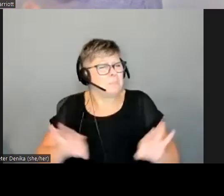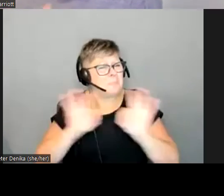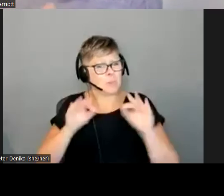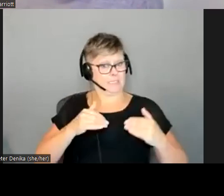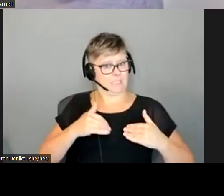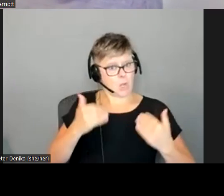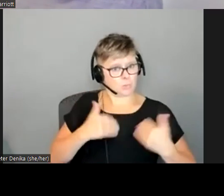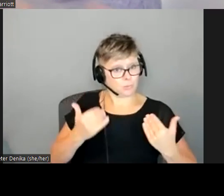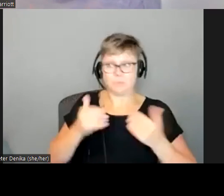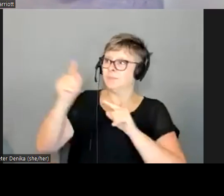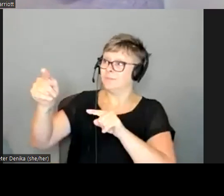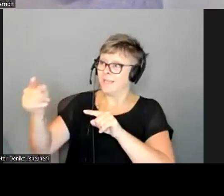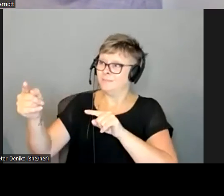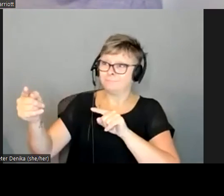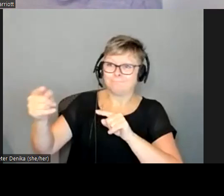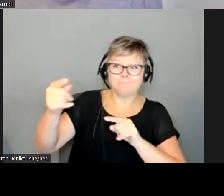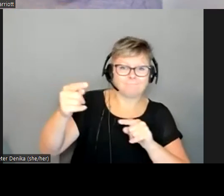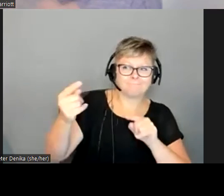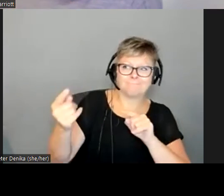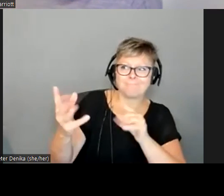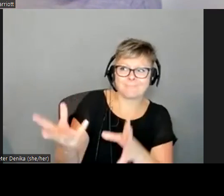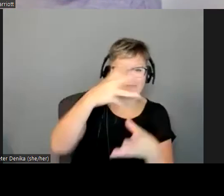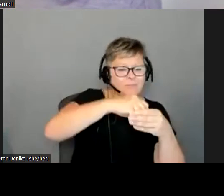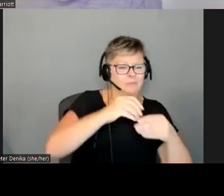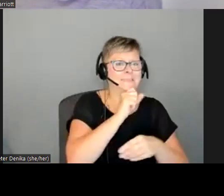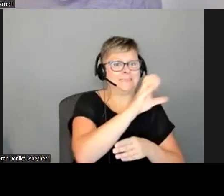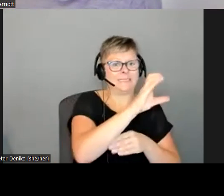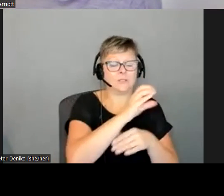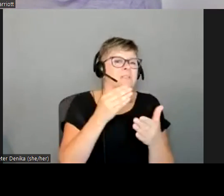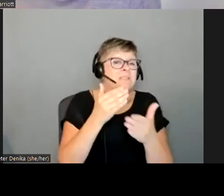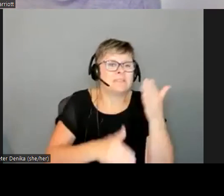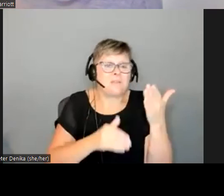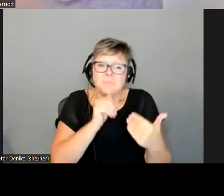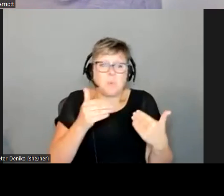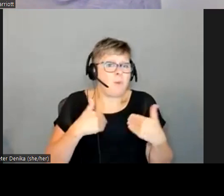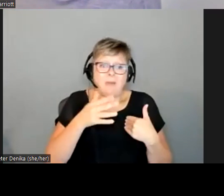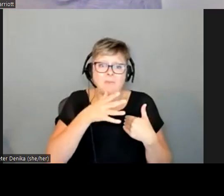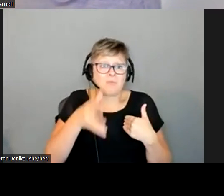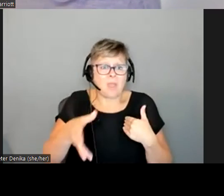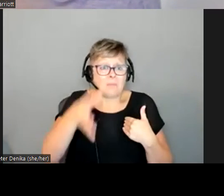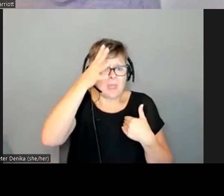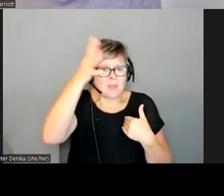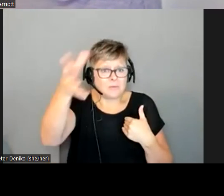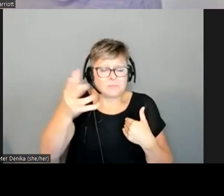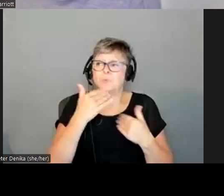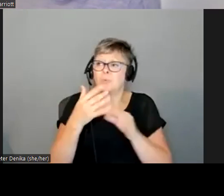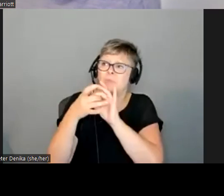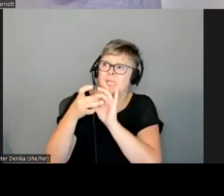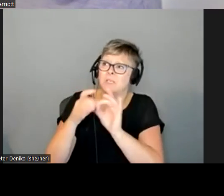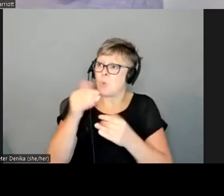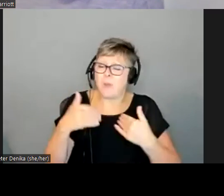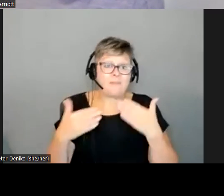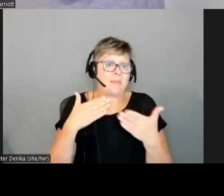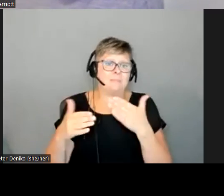generation have experiences. Some people, unfortunately don't have that connection with their grandparents. Maybe they've passed or they live at a